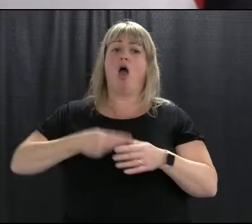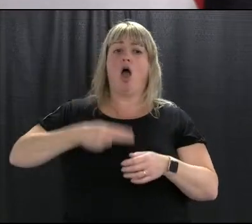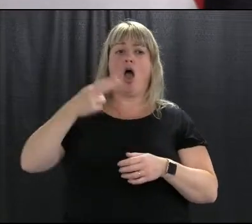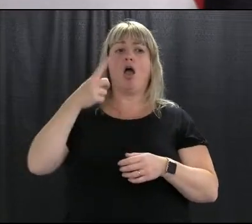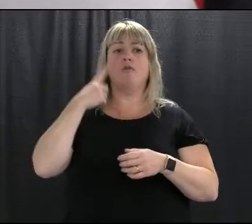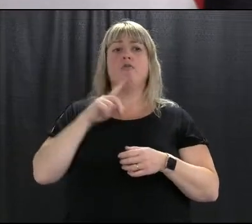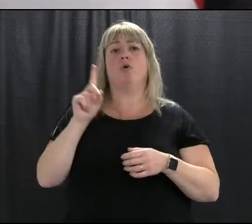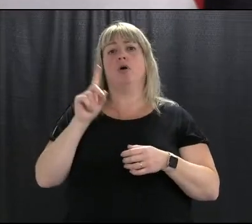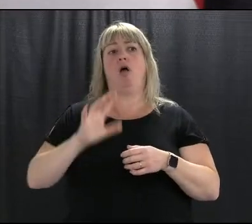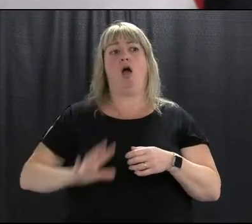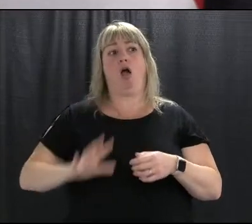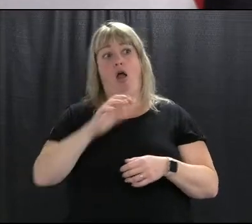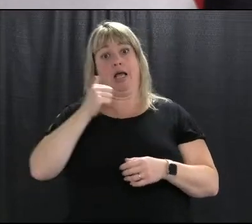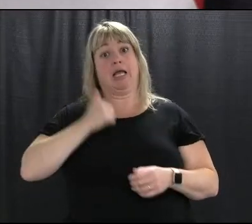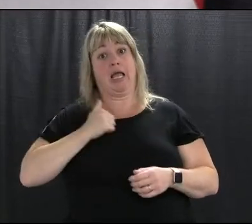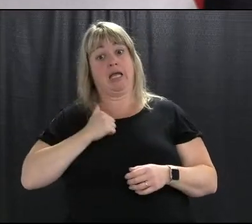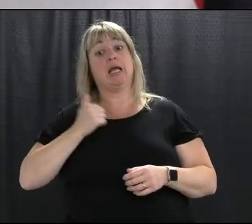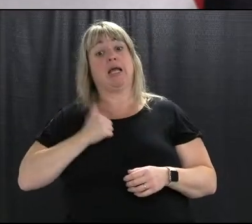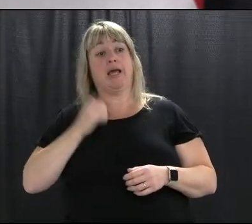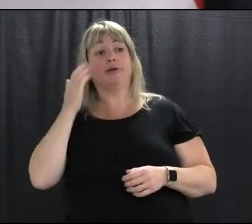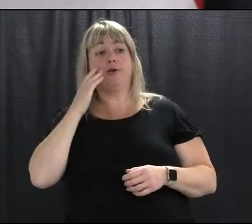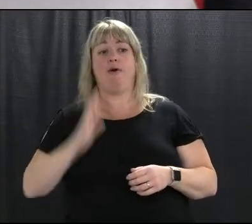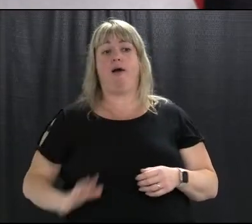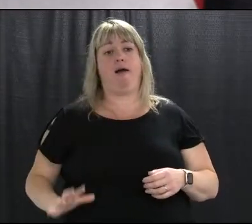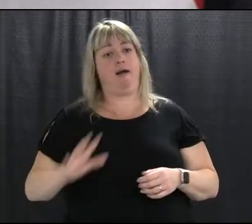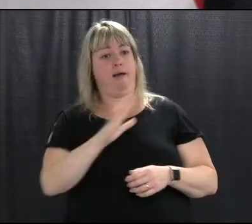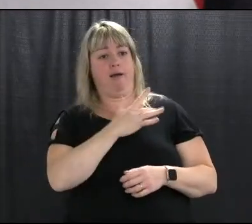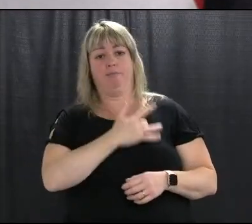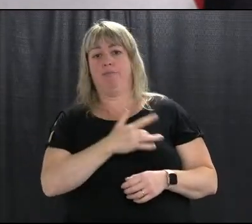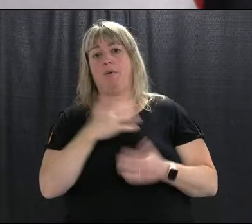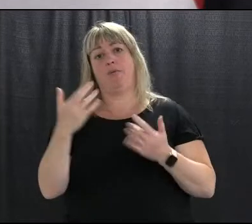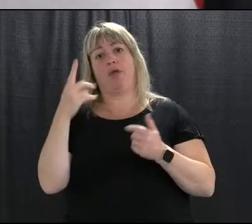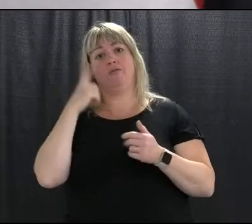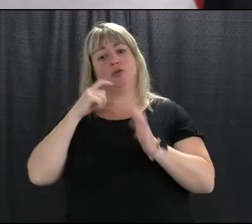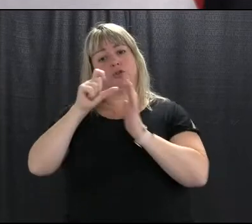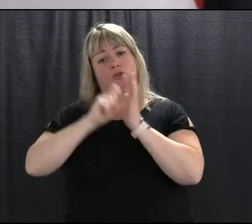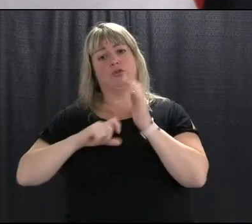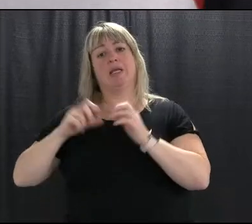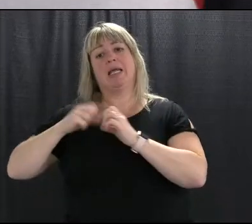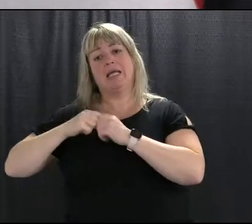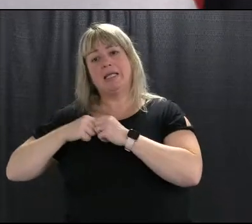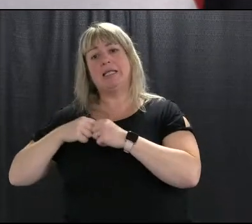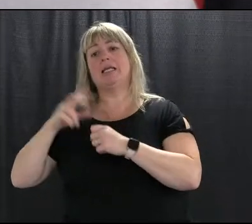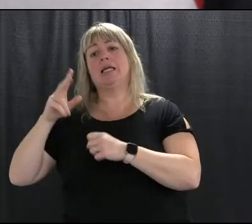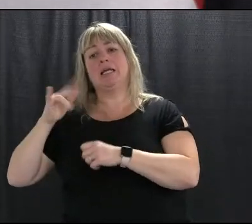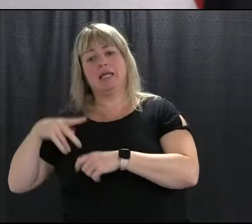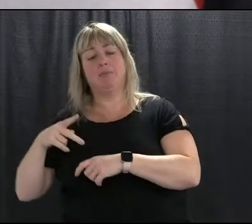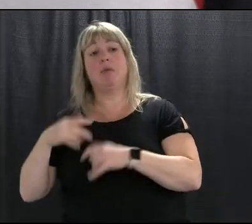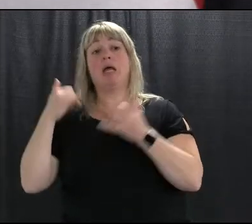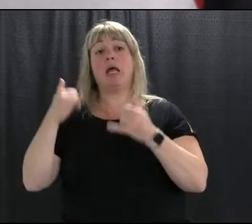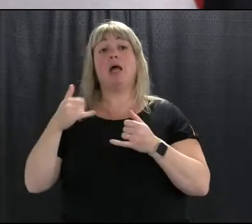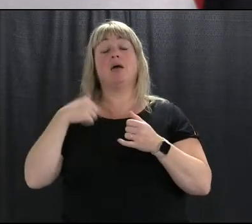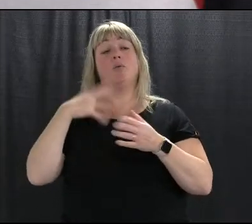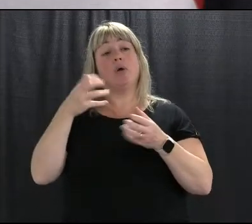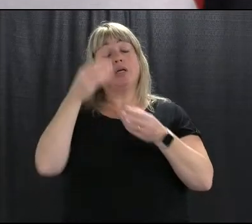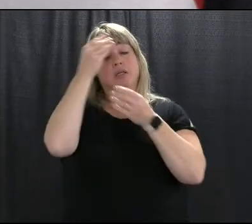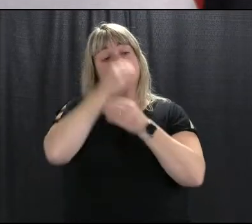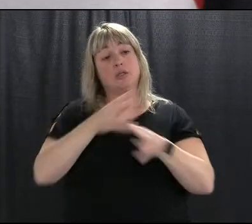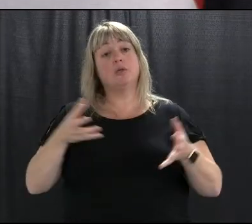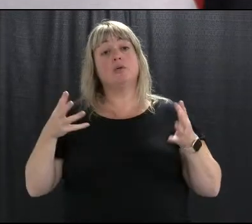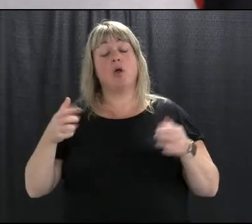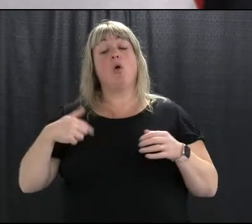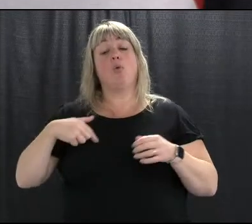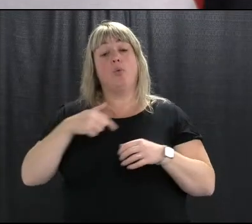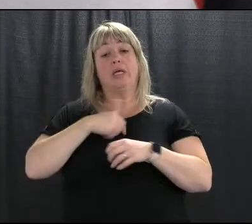for the national government. So I think that the take home messages are that